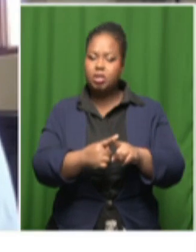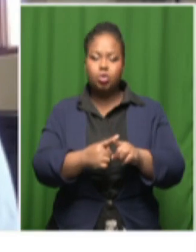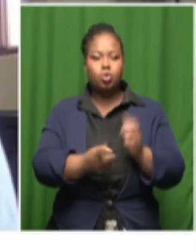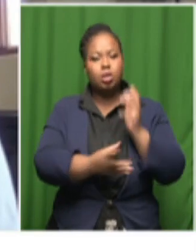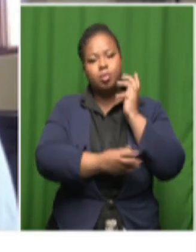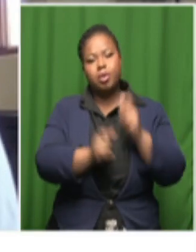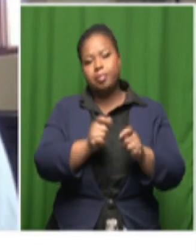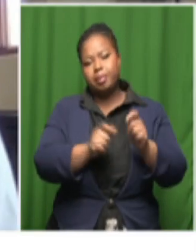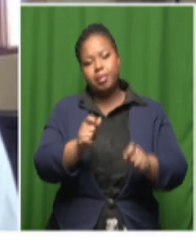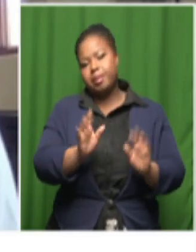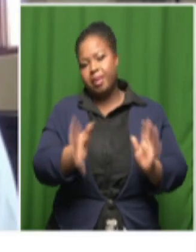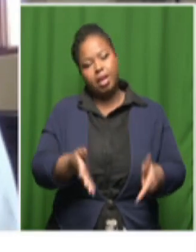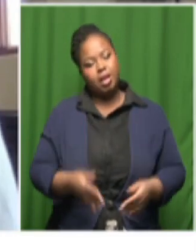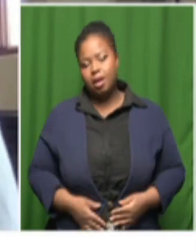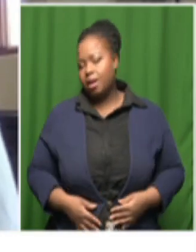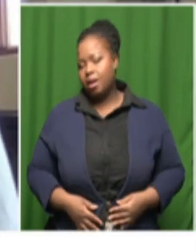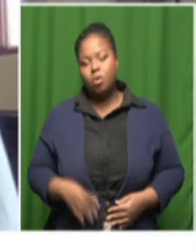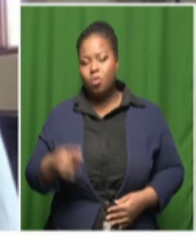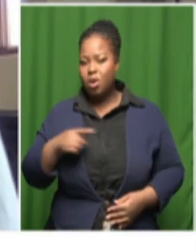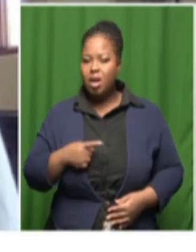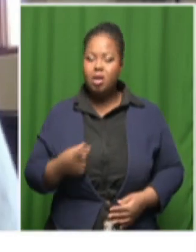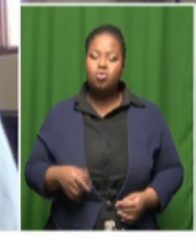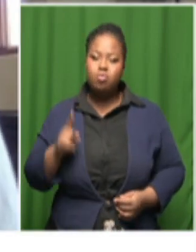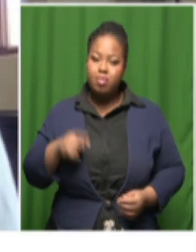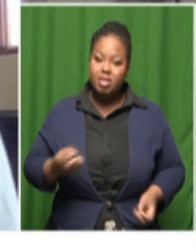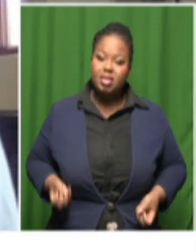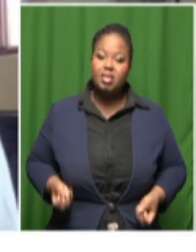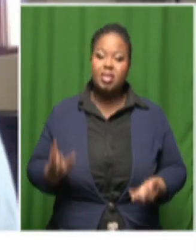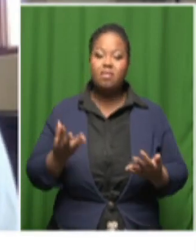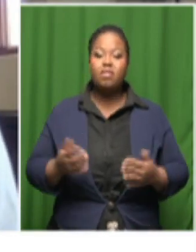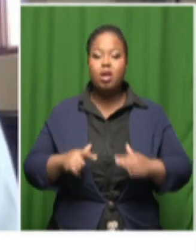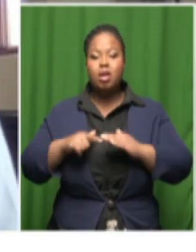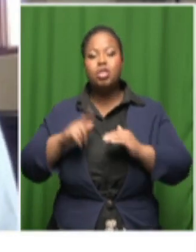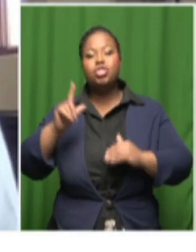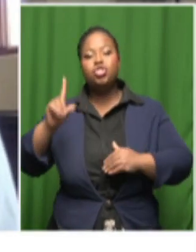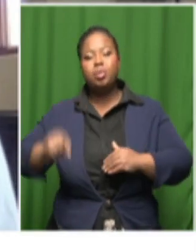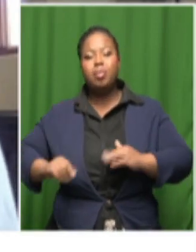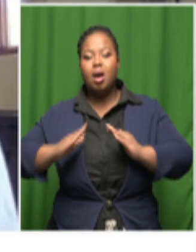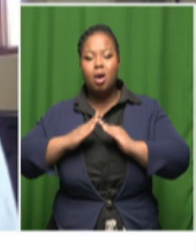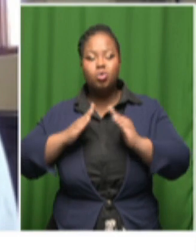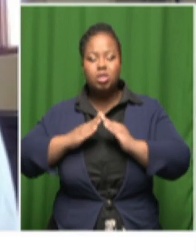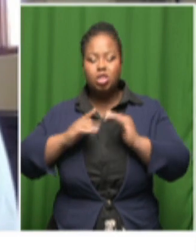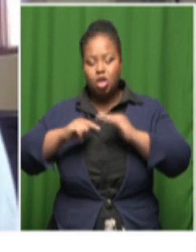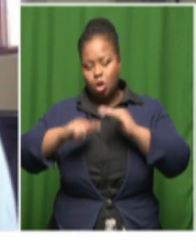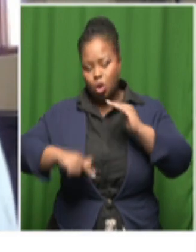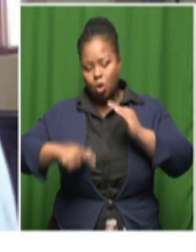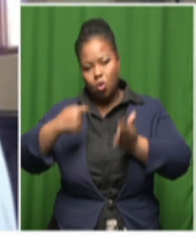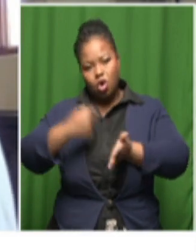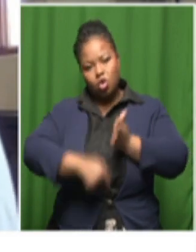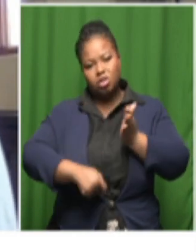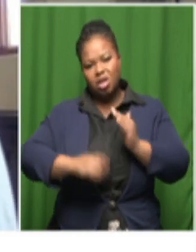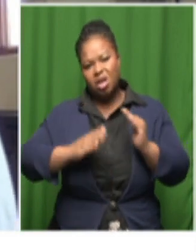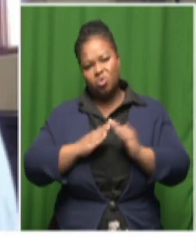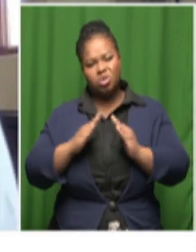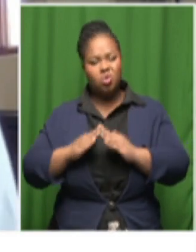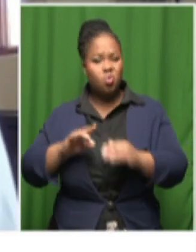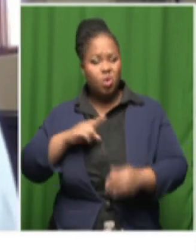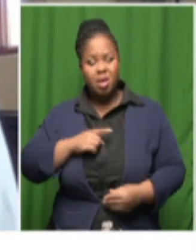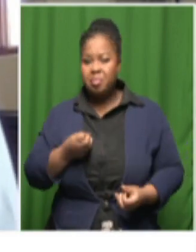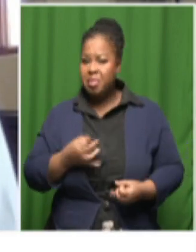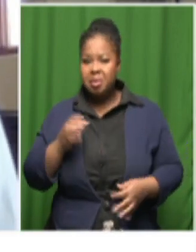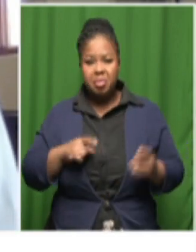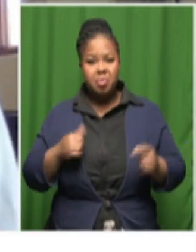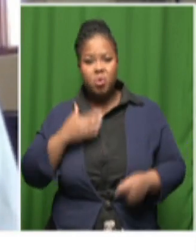classes. There has to be an expansion of low-cost housing in the city for the lowest income groups, because many unlawful occupiers are